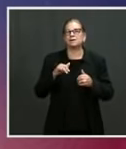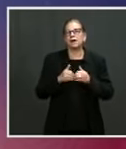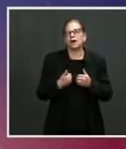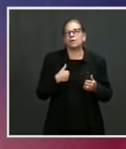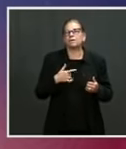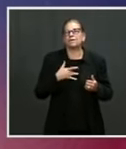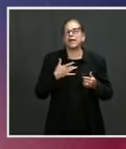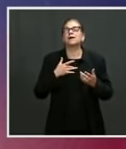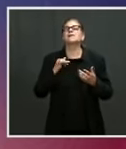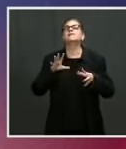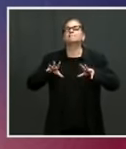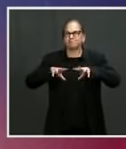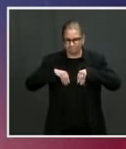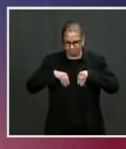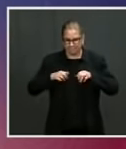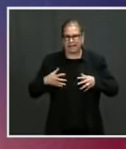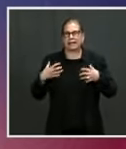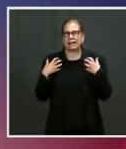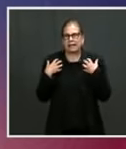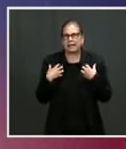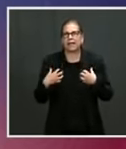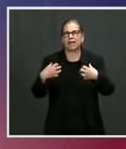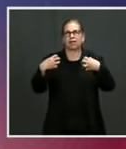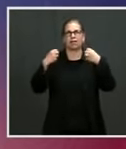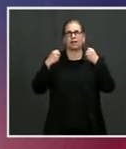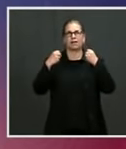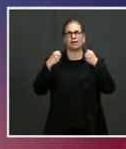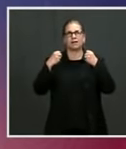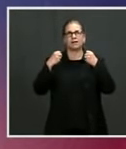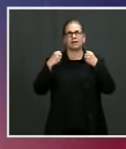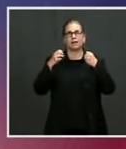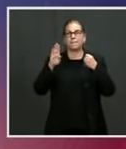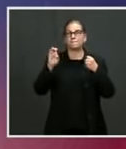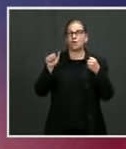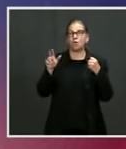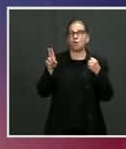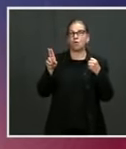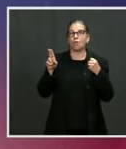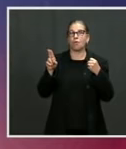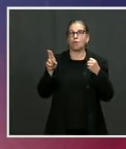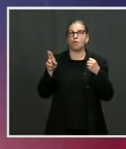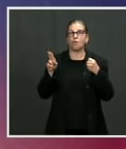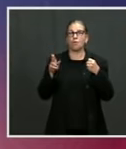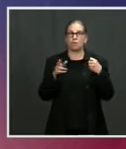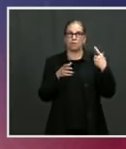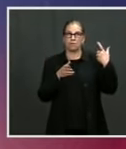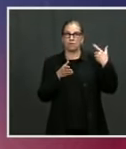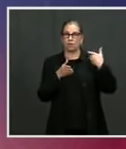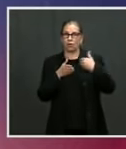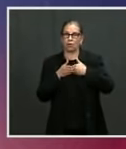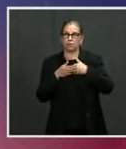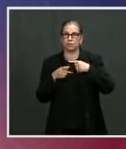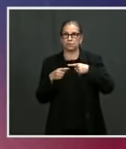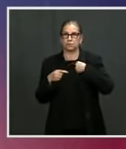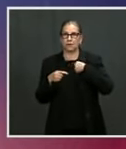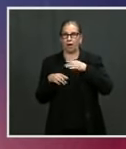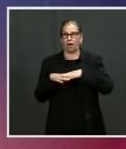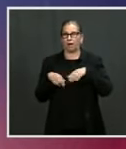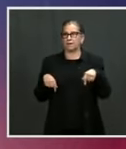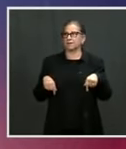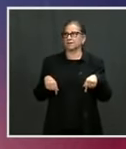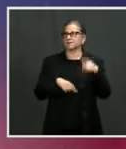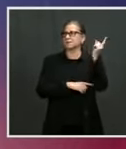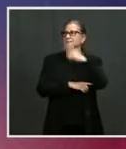always feel Bo close to me on Memorial Day. I know exactly where I need to be, right